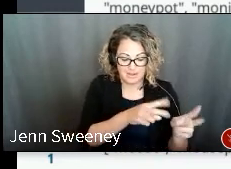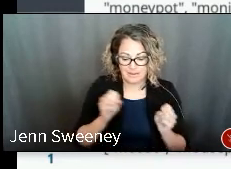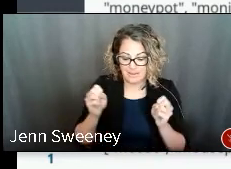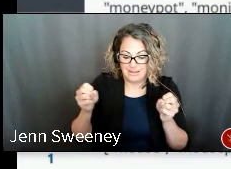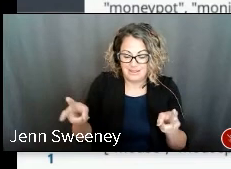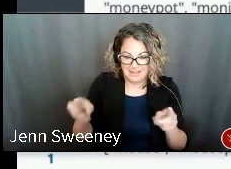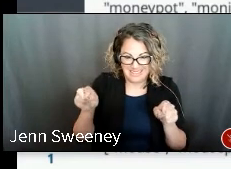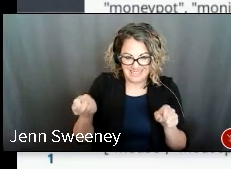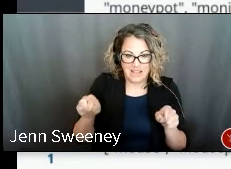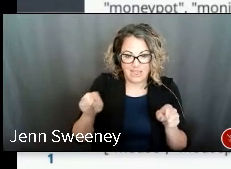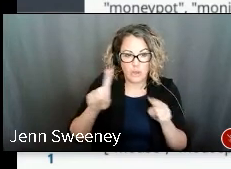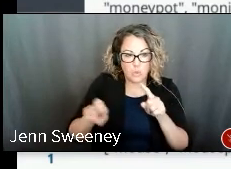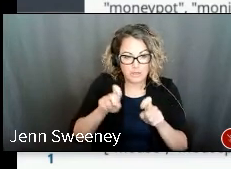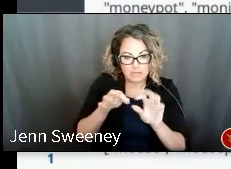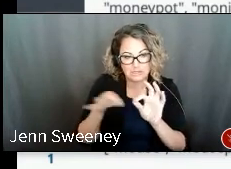here.